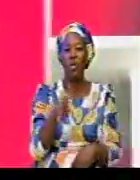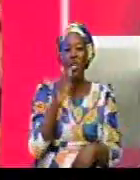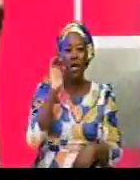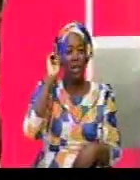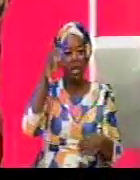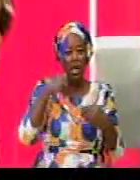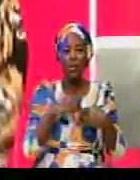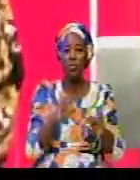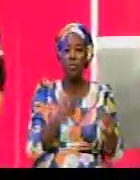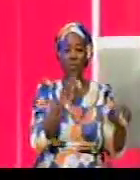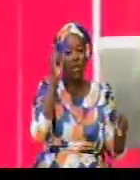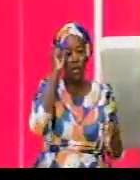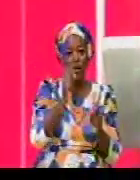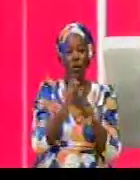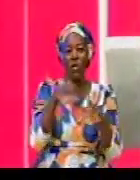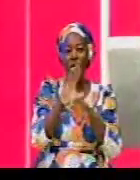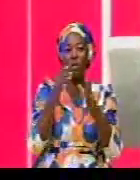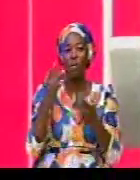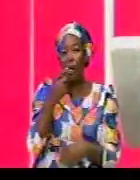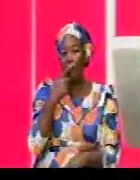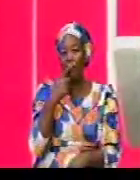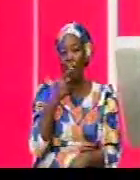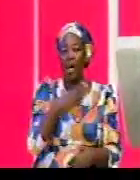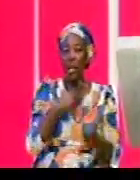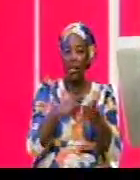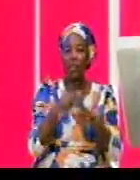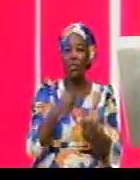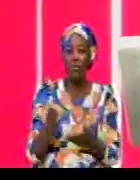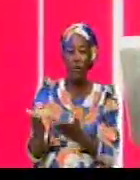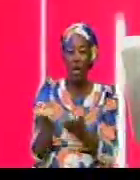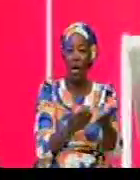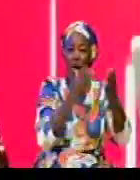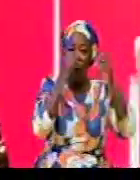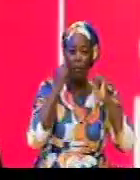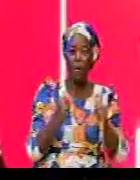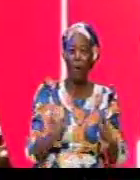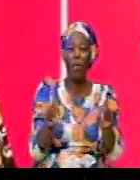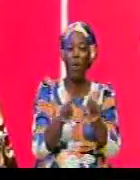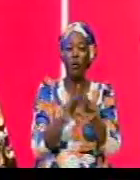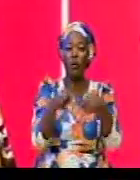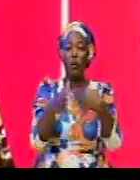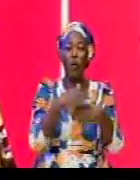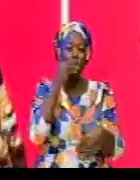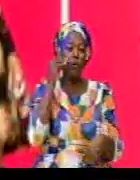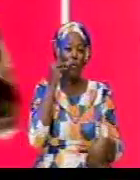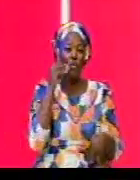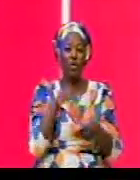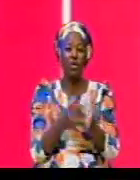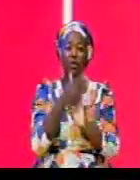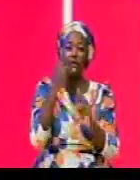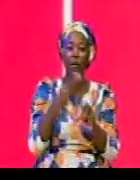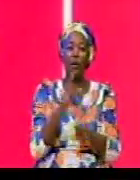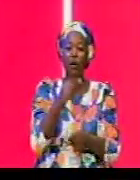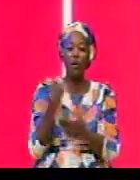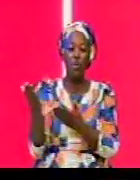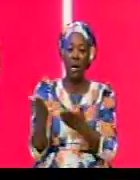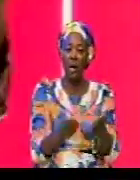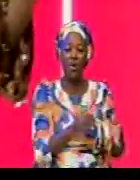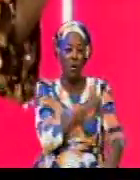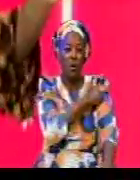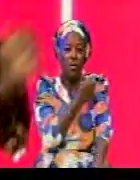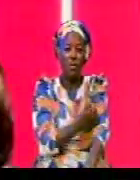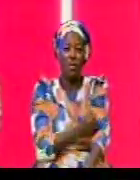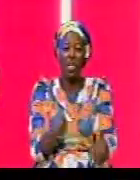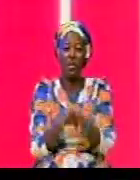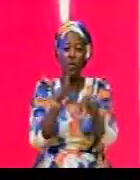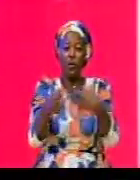the Lord, and the Lord has touched you. He has put his word in your mouth. You carry power as